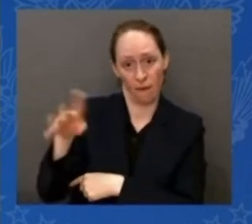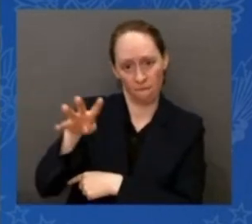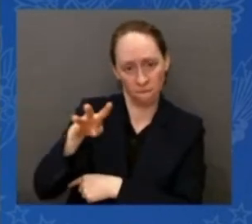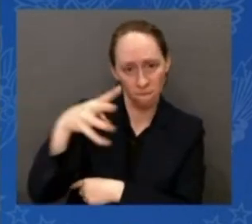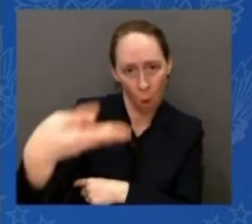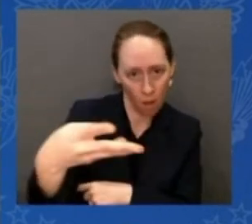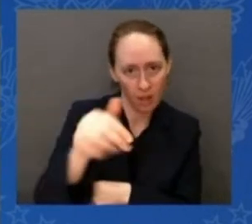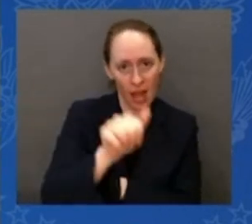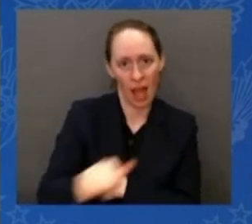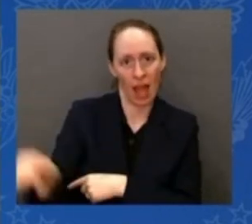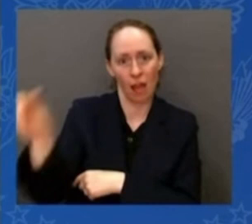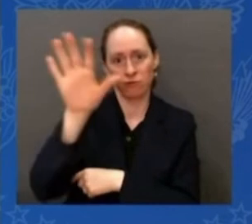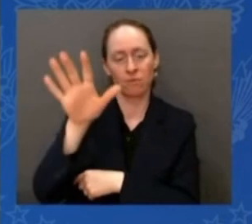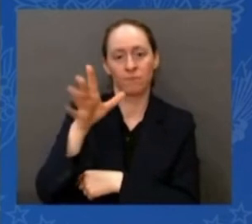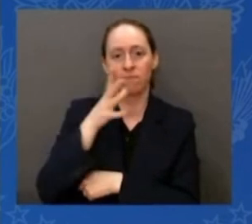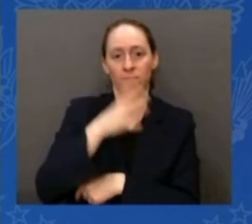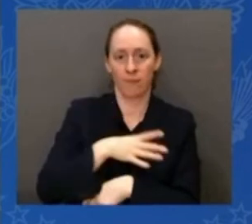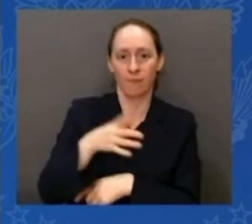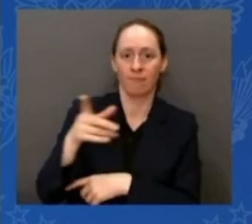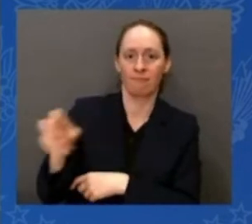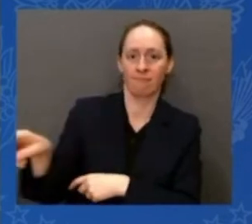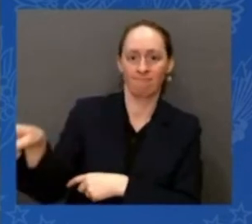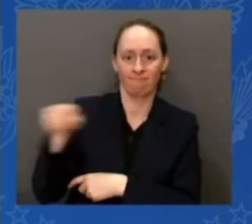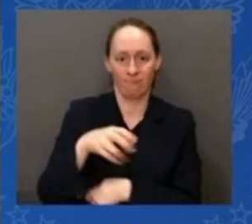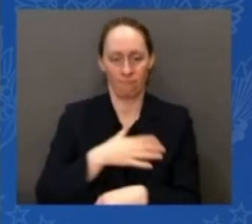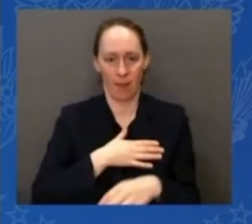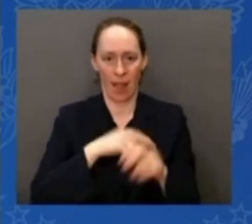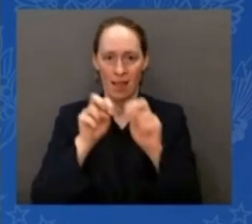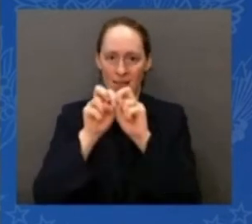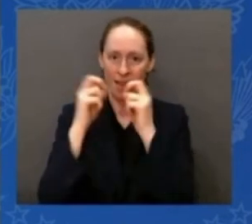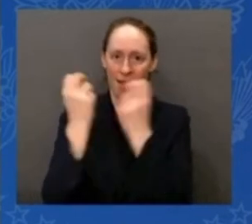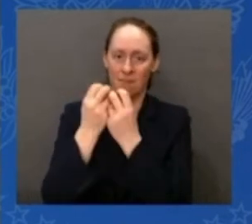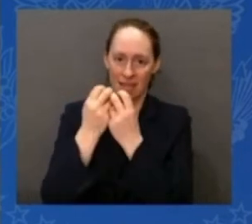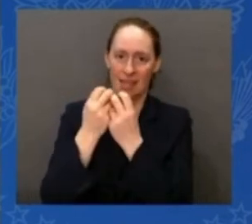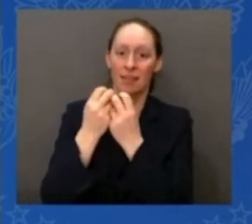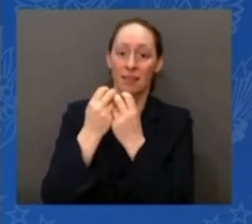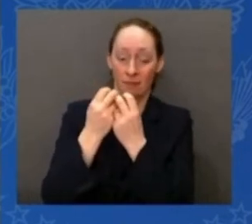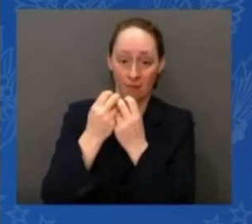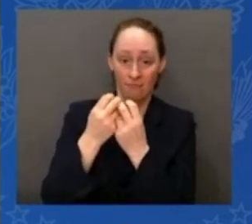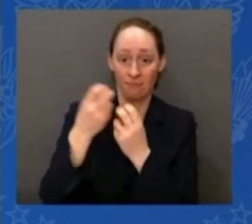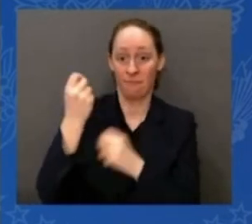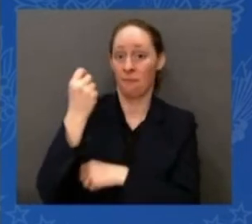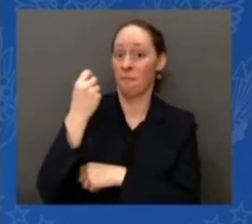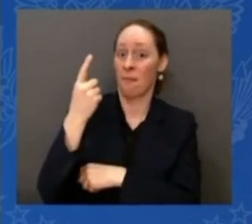is mom. And she has two accomplished, wonderful daughters. Stand up, girls, will you?